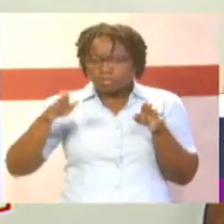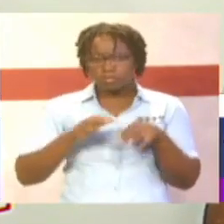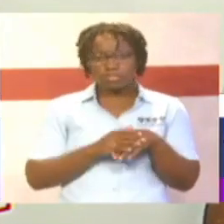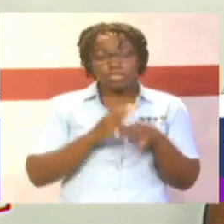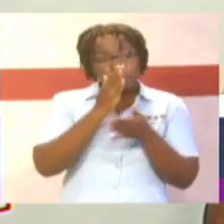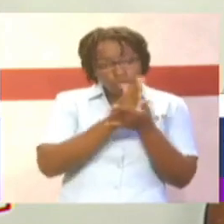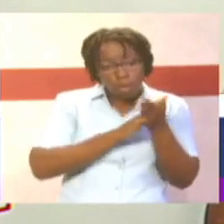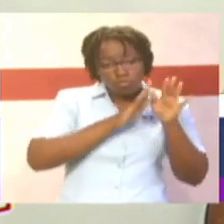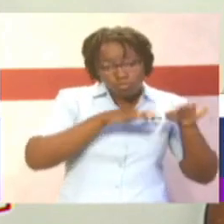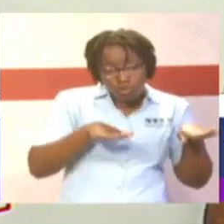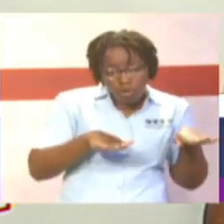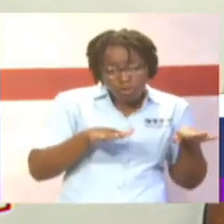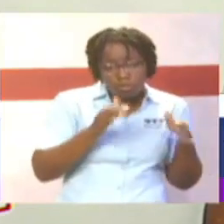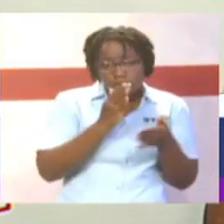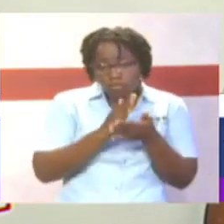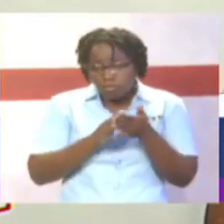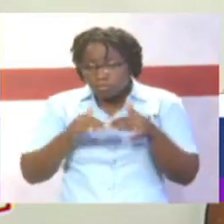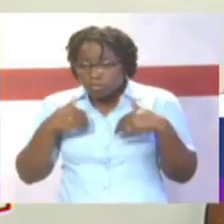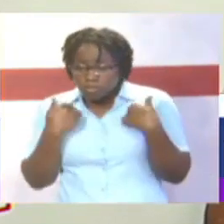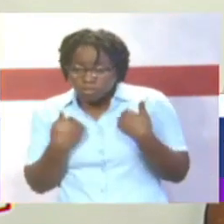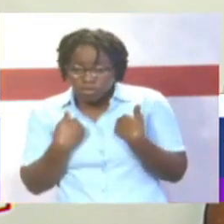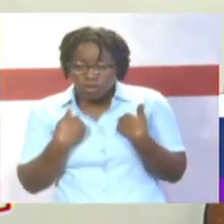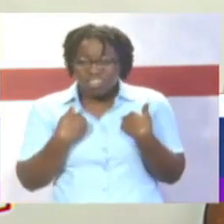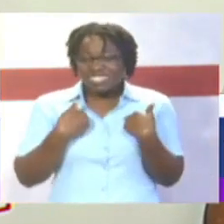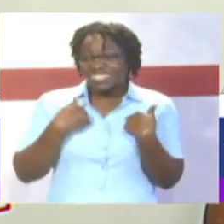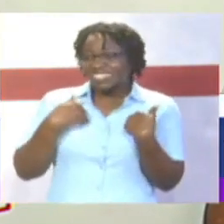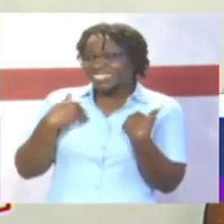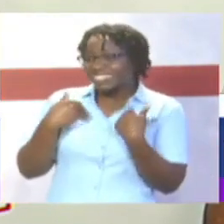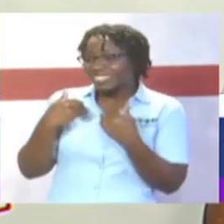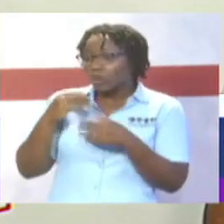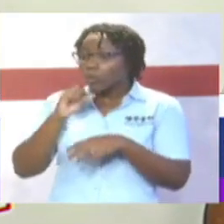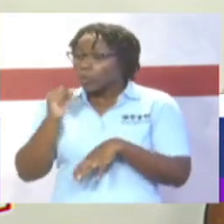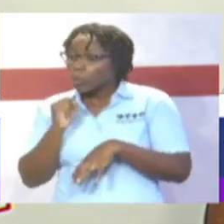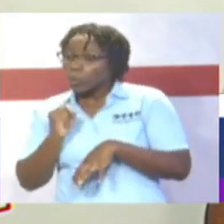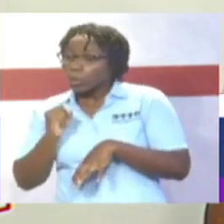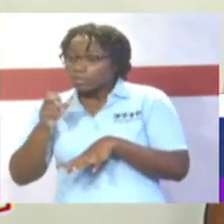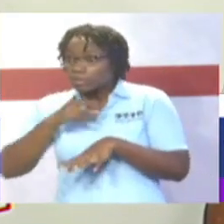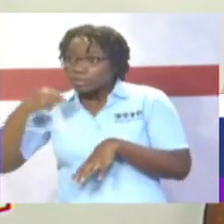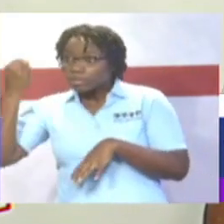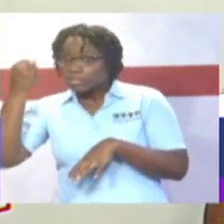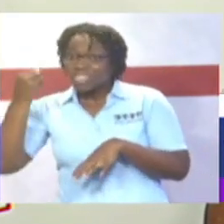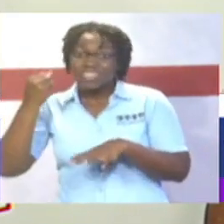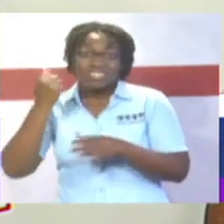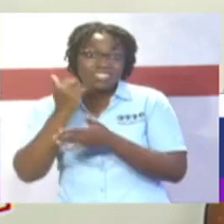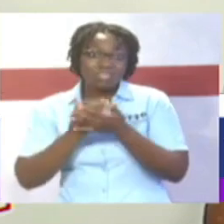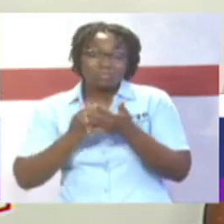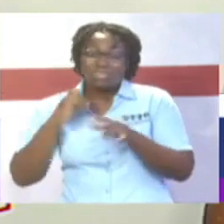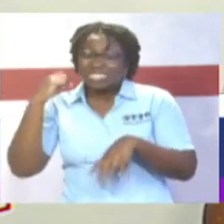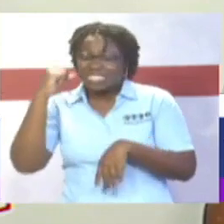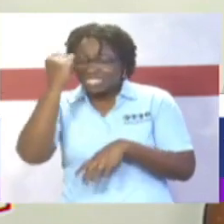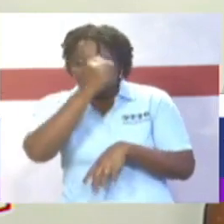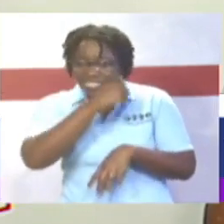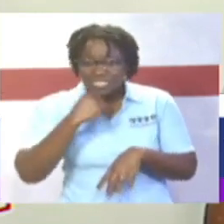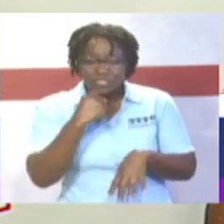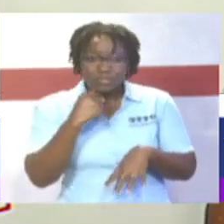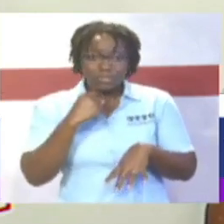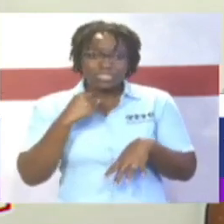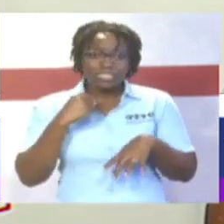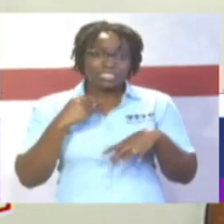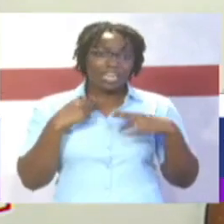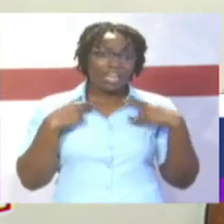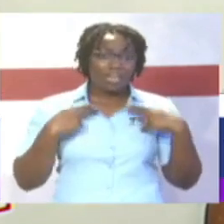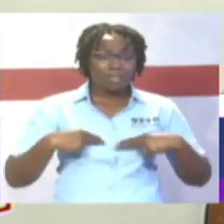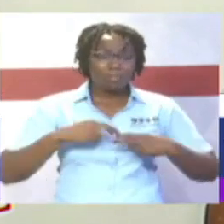children, young, middle-aged, and elderly, and are very critical. They require